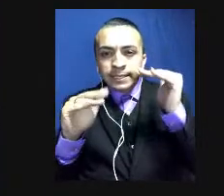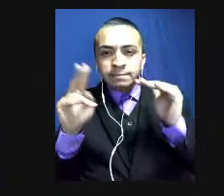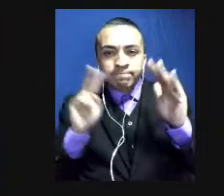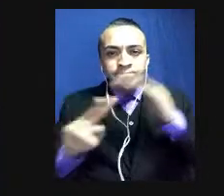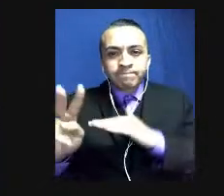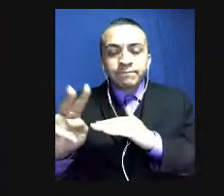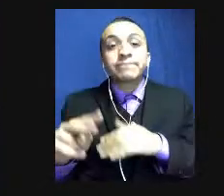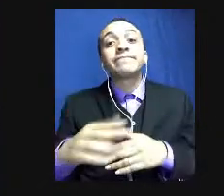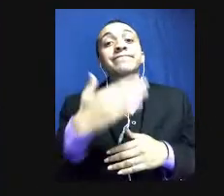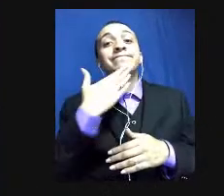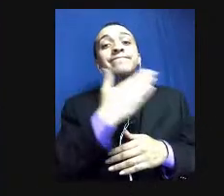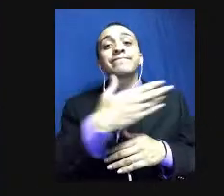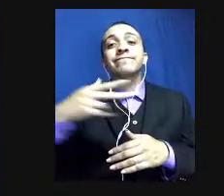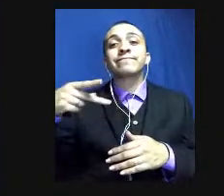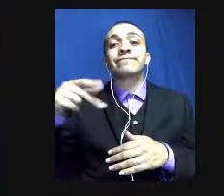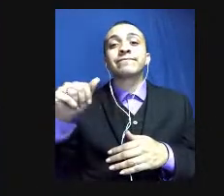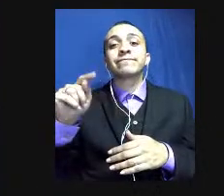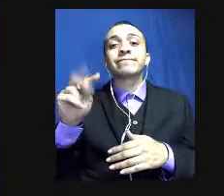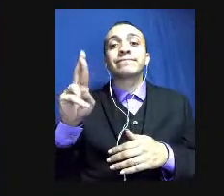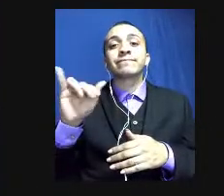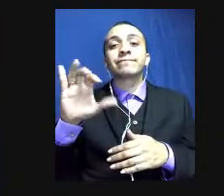Thank you, Patrick.